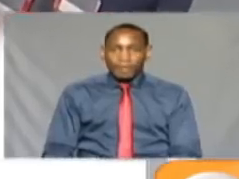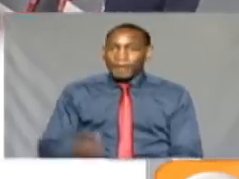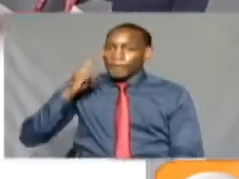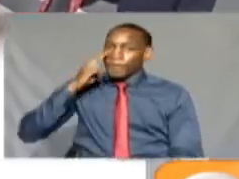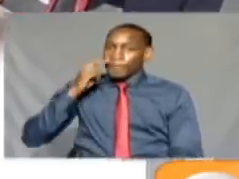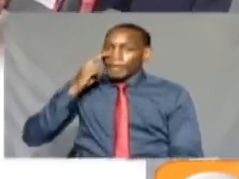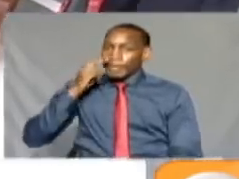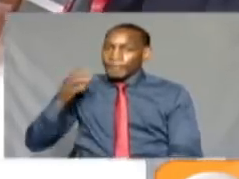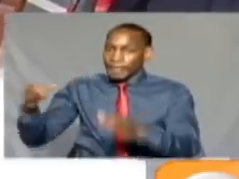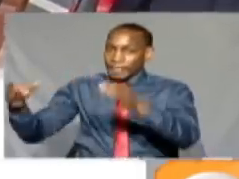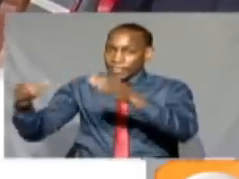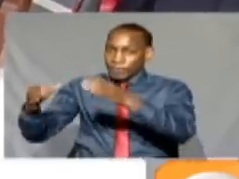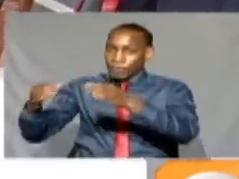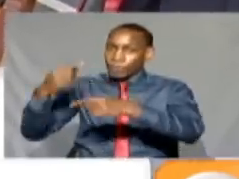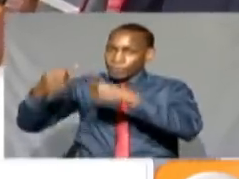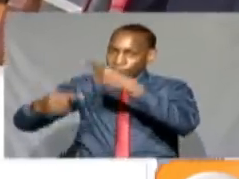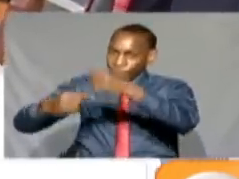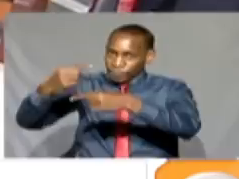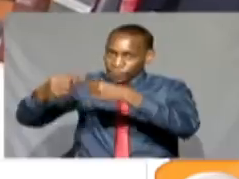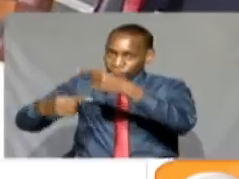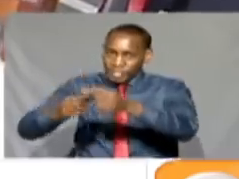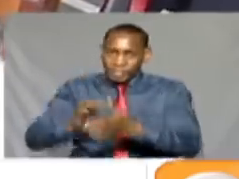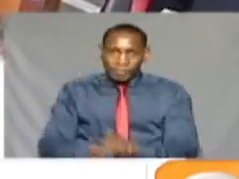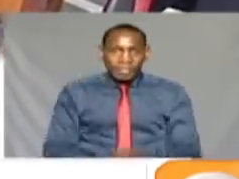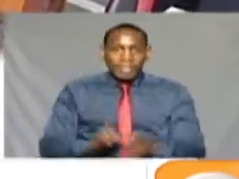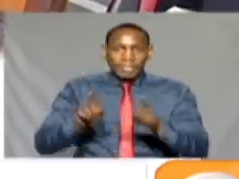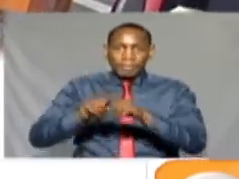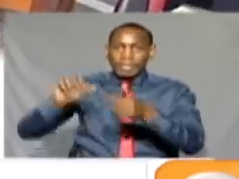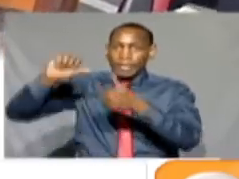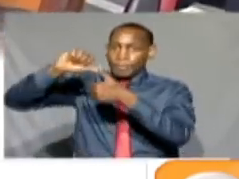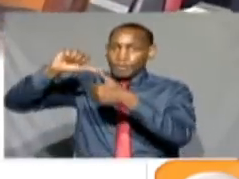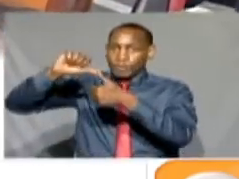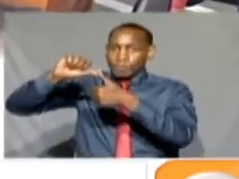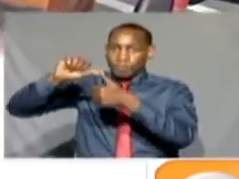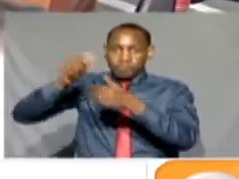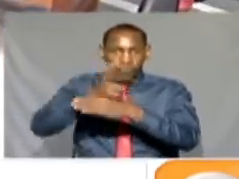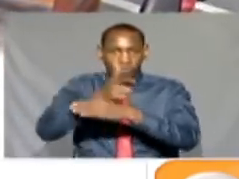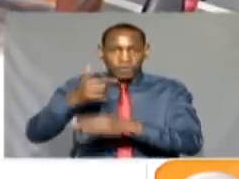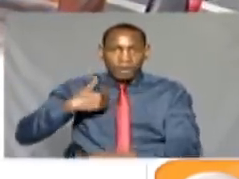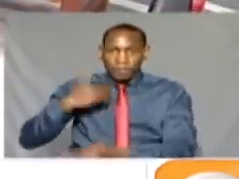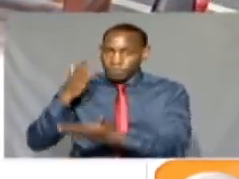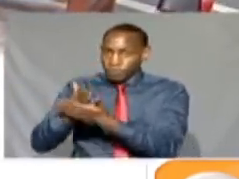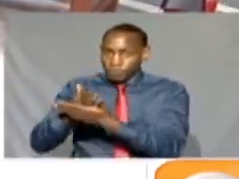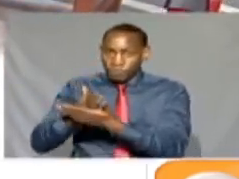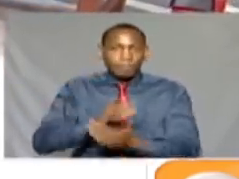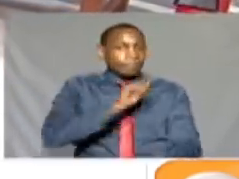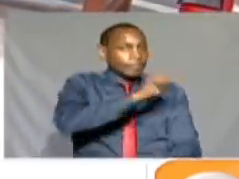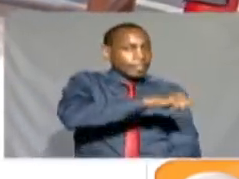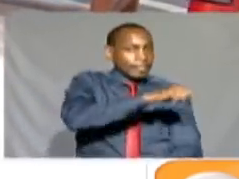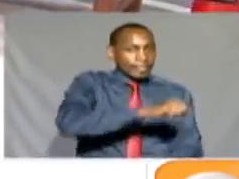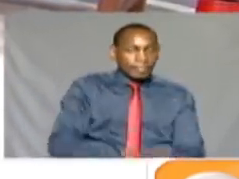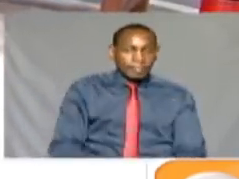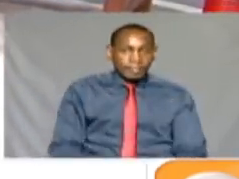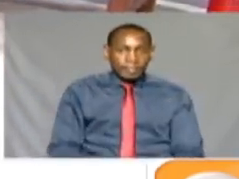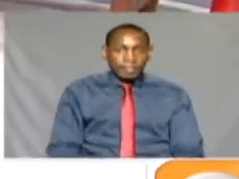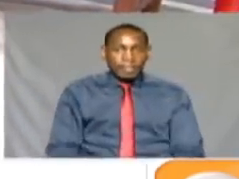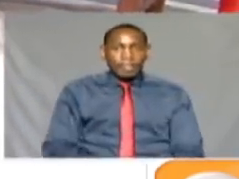Redykyulass lives on. It's still on YouTube. It's still available on YouTube, right? Yeah. Yep. It's still available. No, it's at